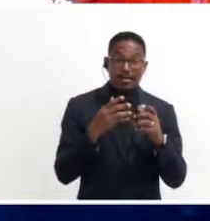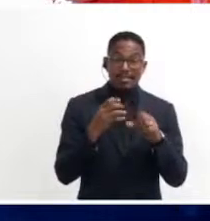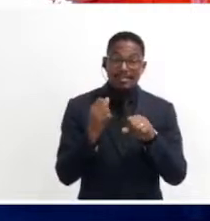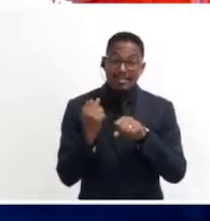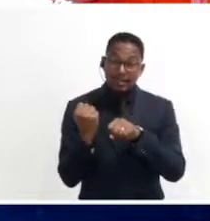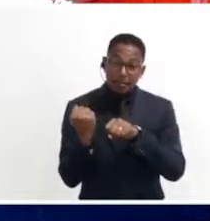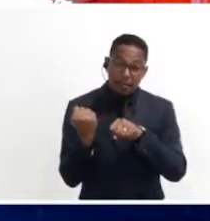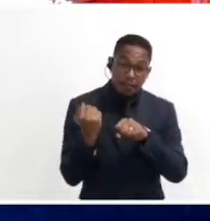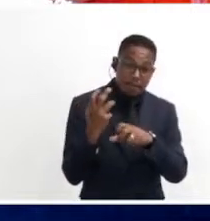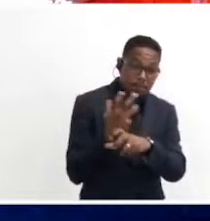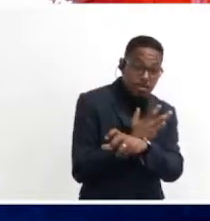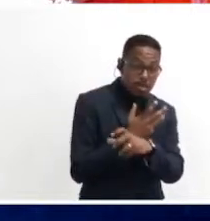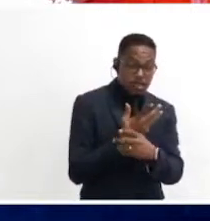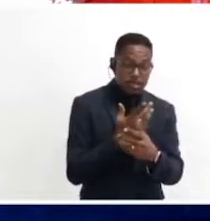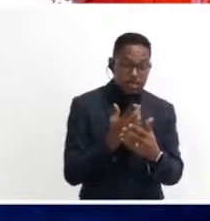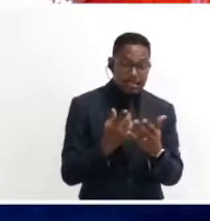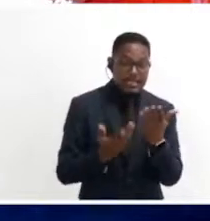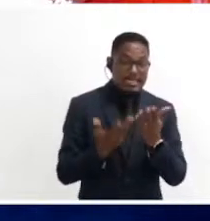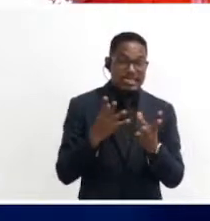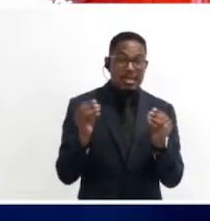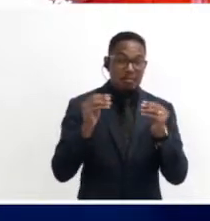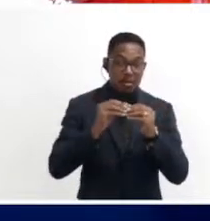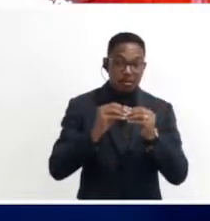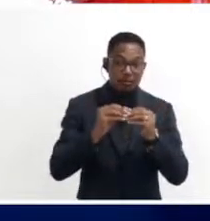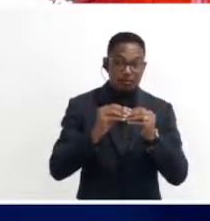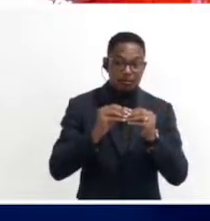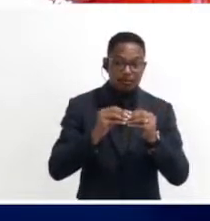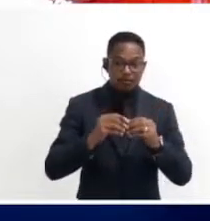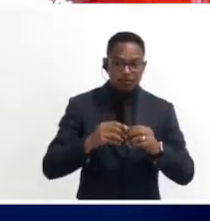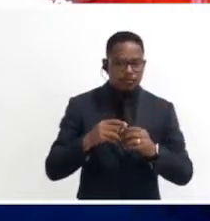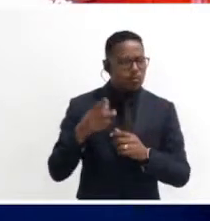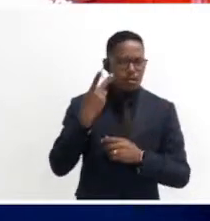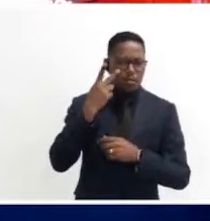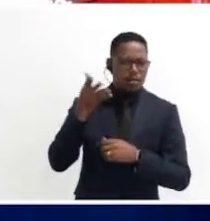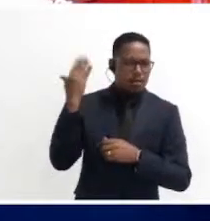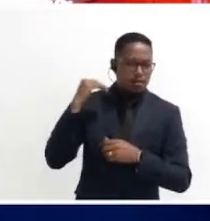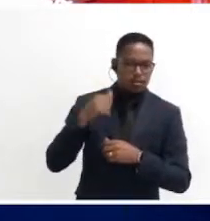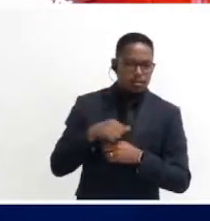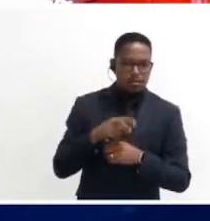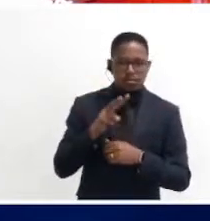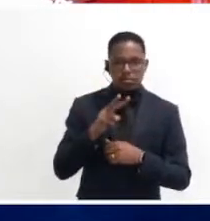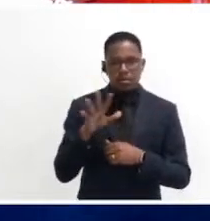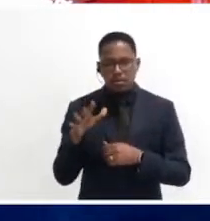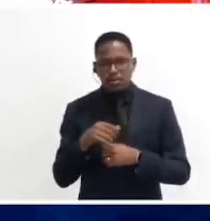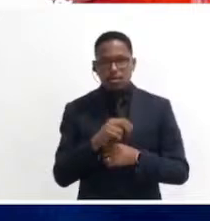before for some of the micro bumps. We're at 25, 35 micron pitch.